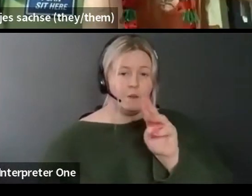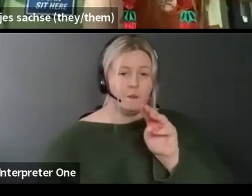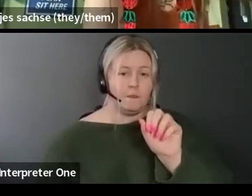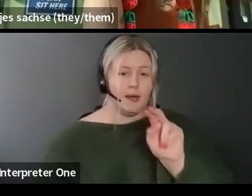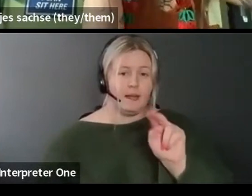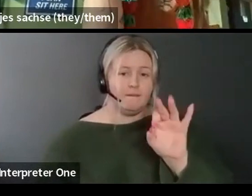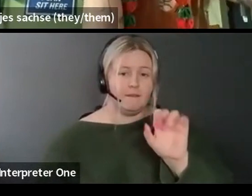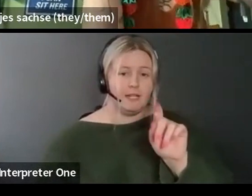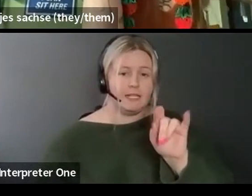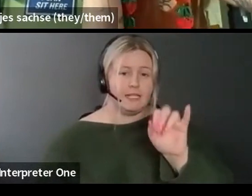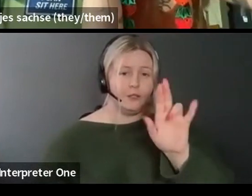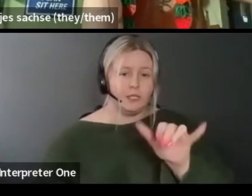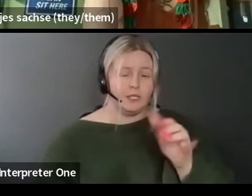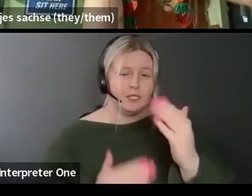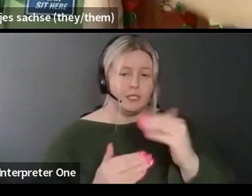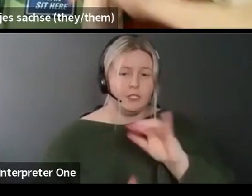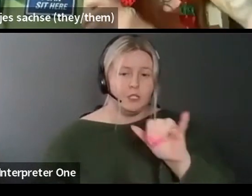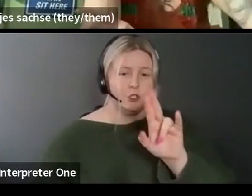Justin Santamore,